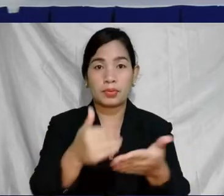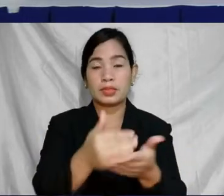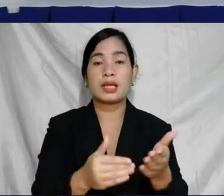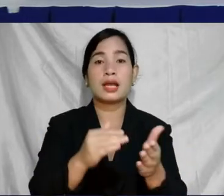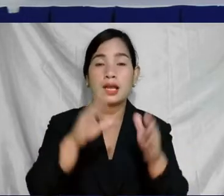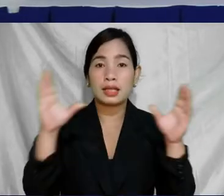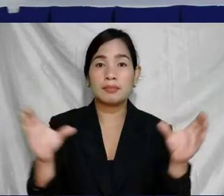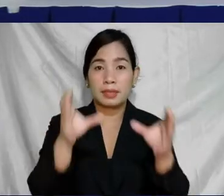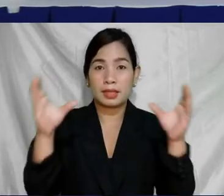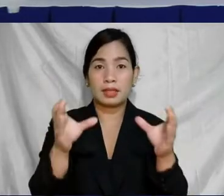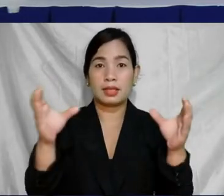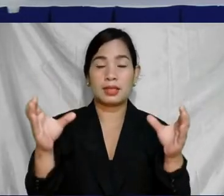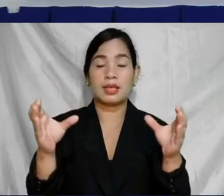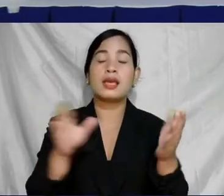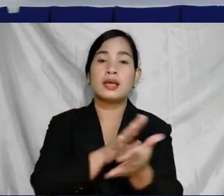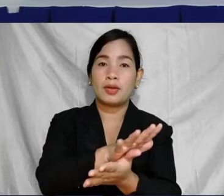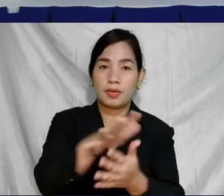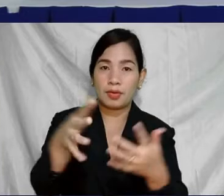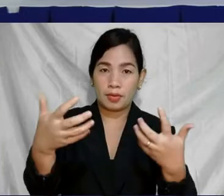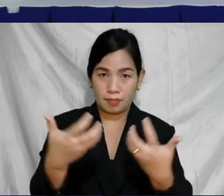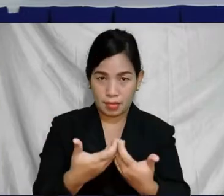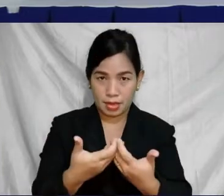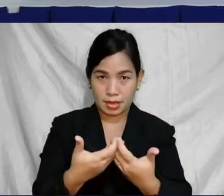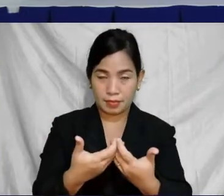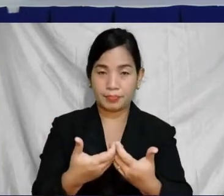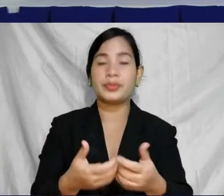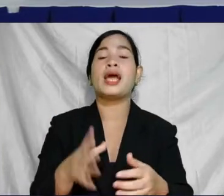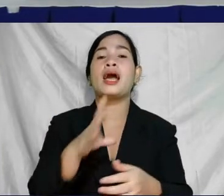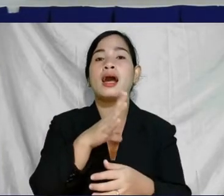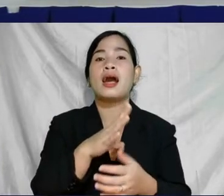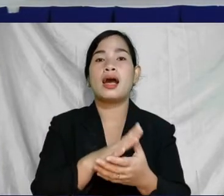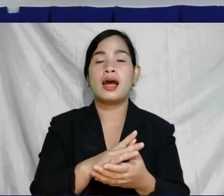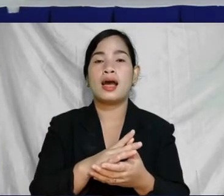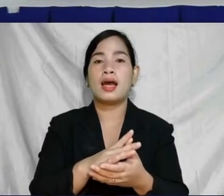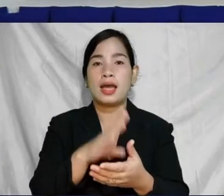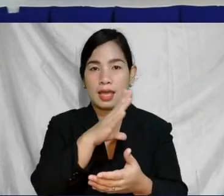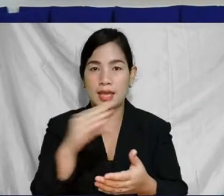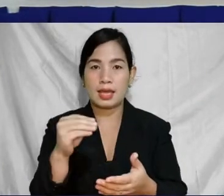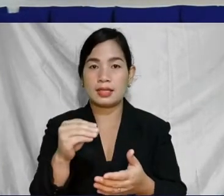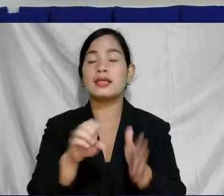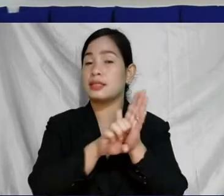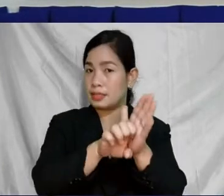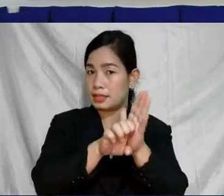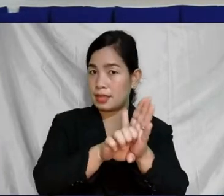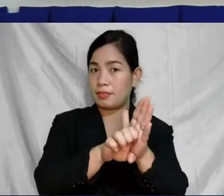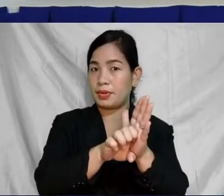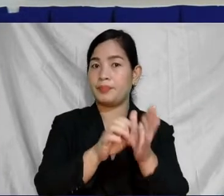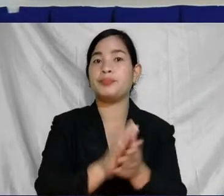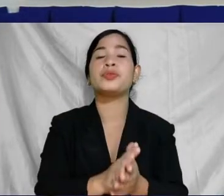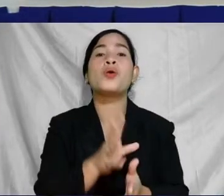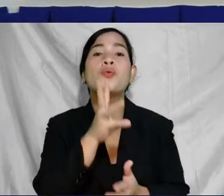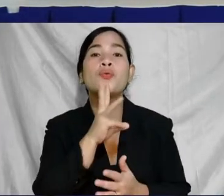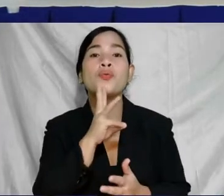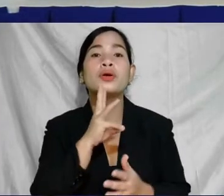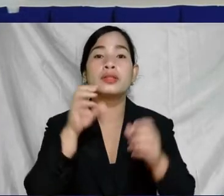physical means to separate its components cannot be done. Say, for example, water can only